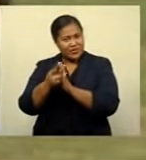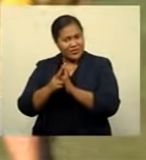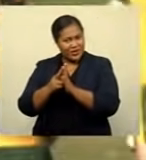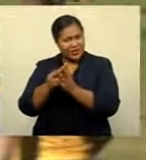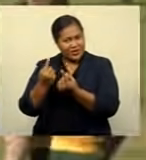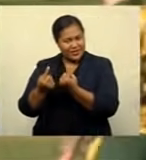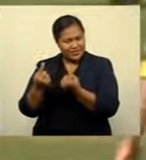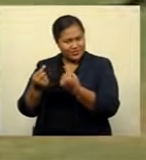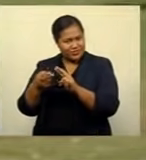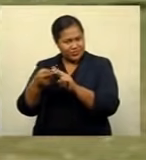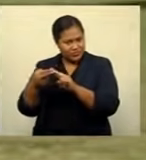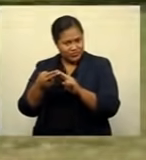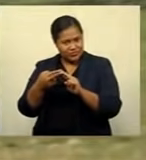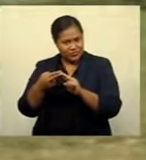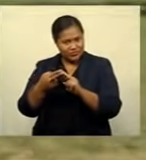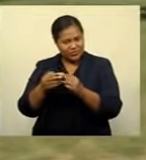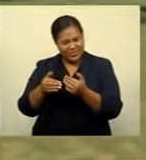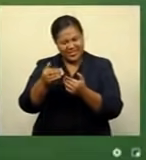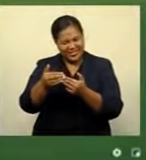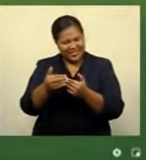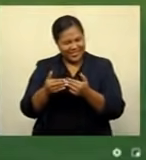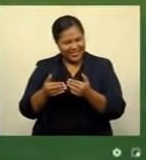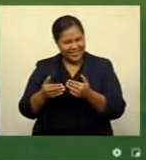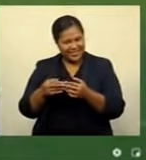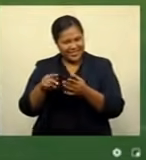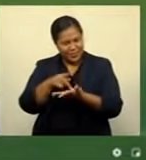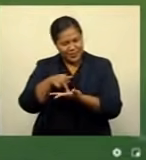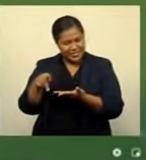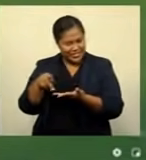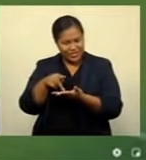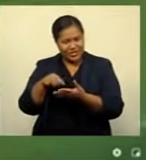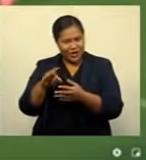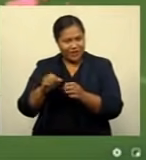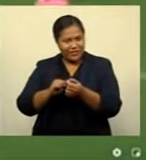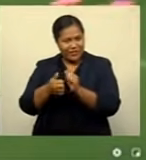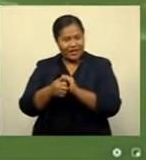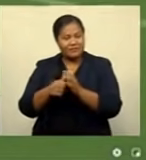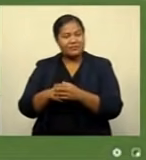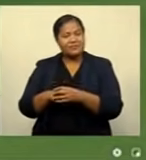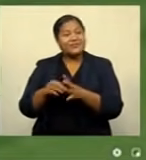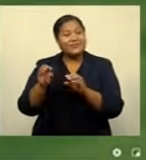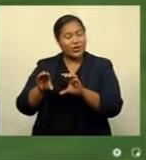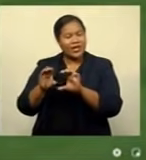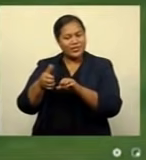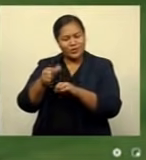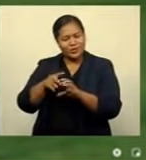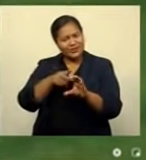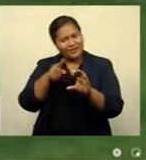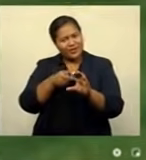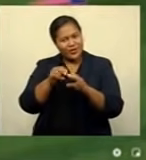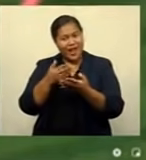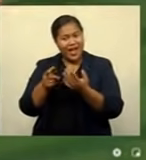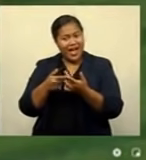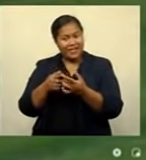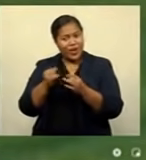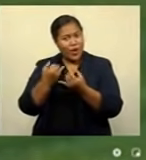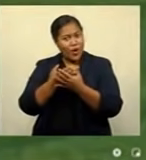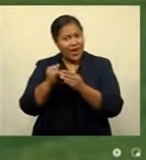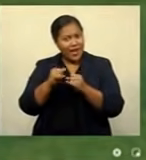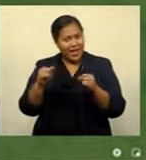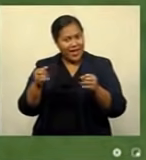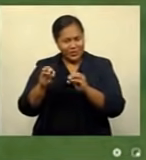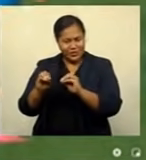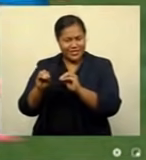including the middle forwards, halves, left and right edges. Naingama has been using videos and other online tools and also